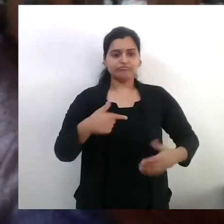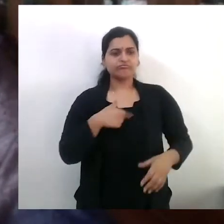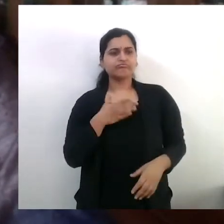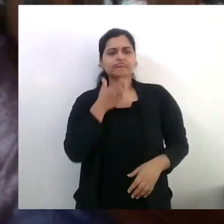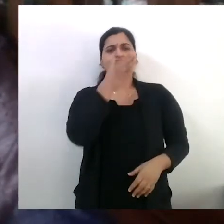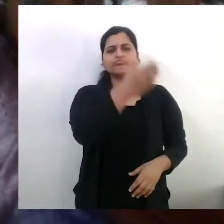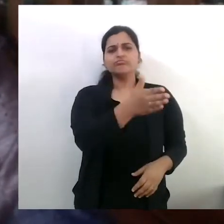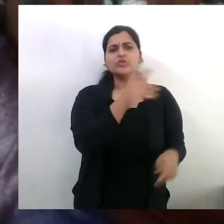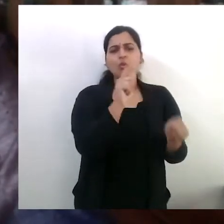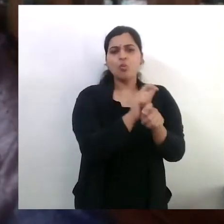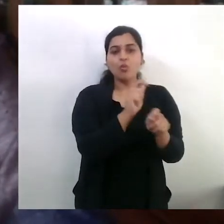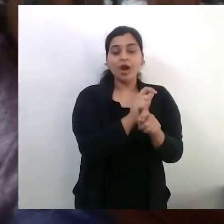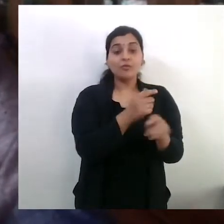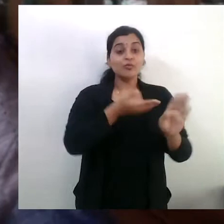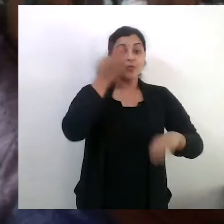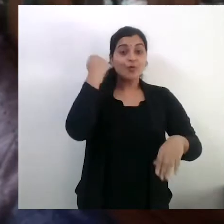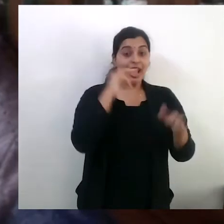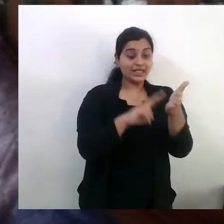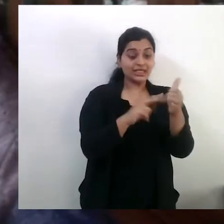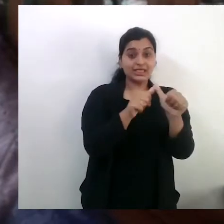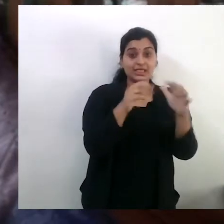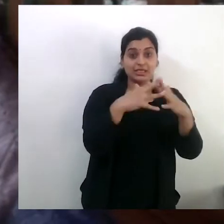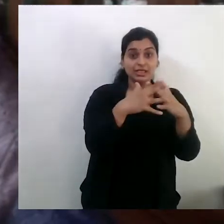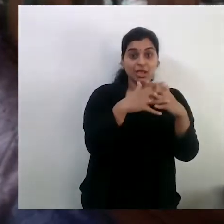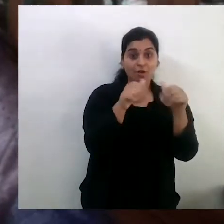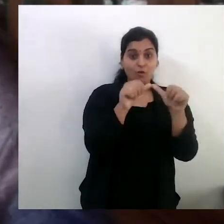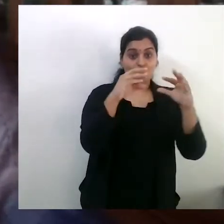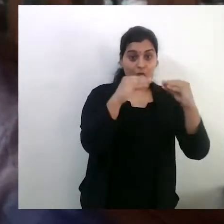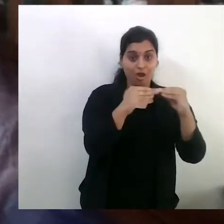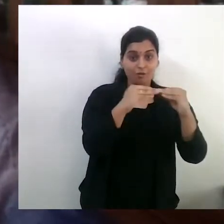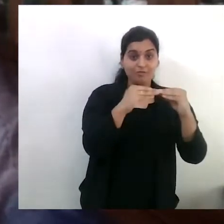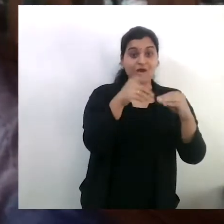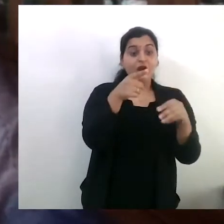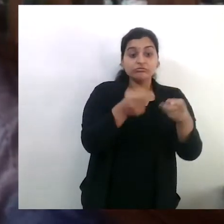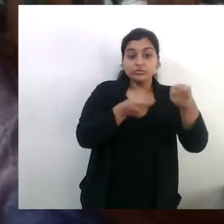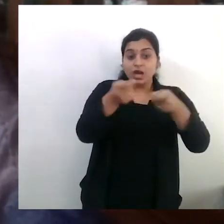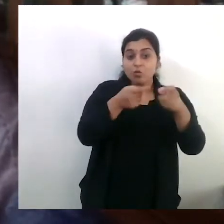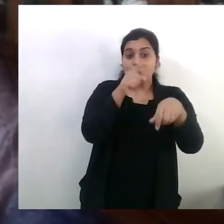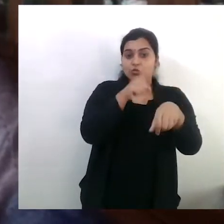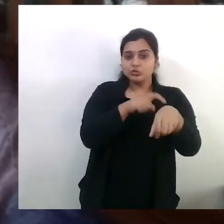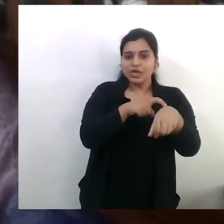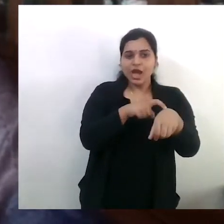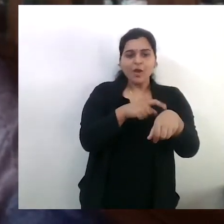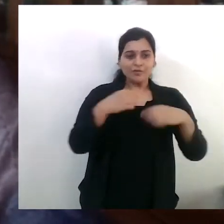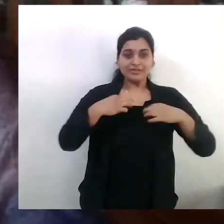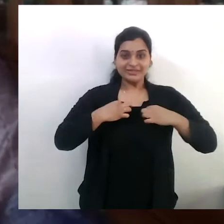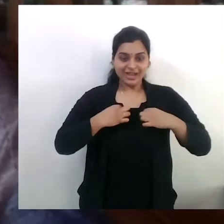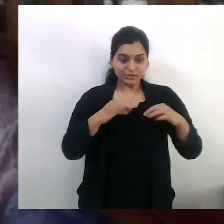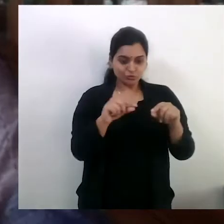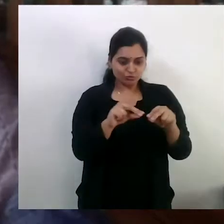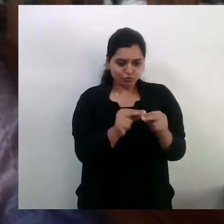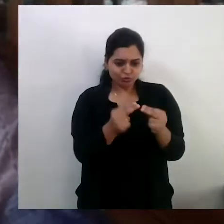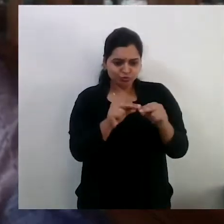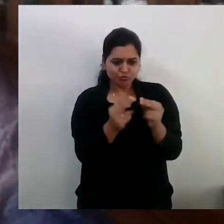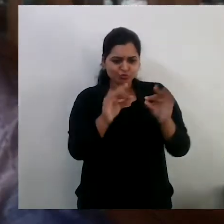heart of Bengal, where at one time, due to patronage by the Nawabs, the embroidery